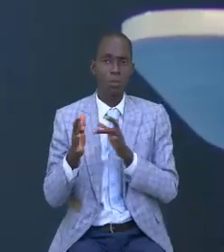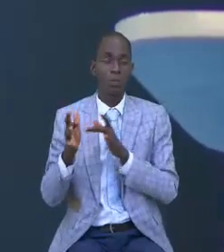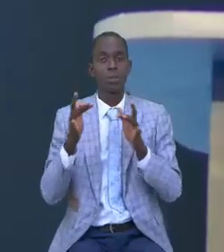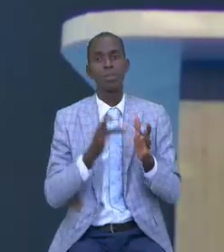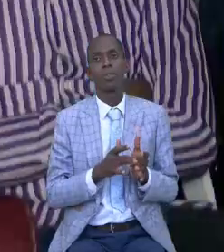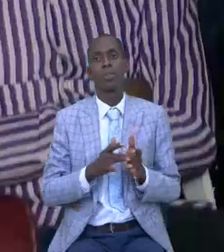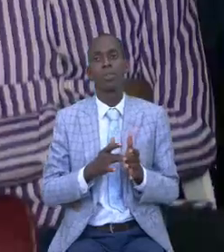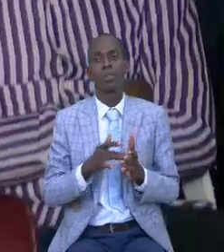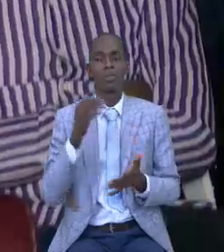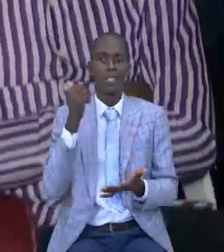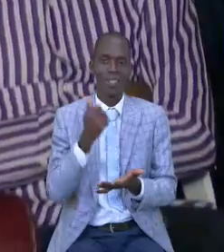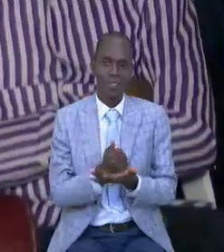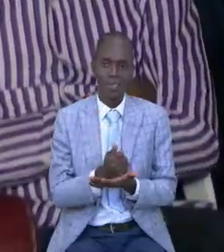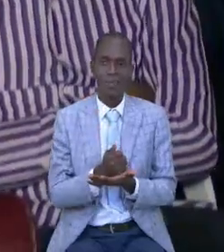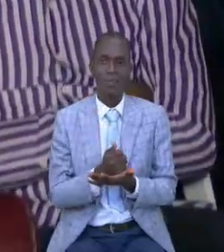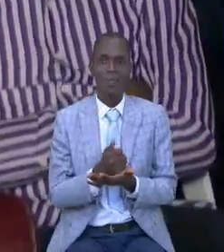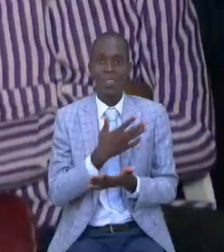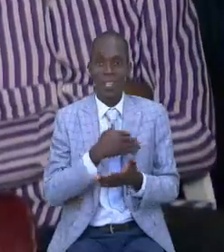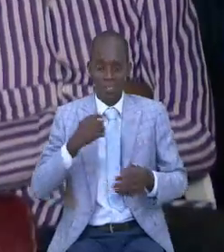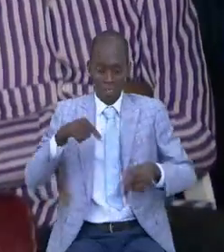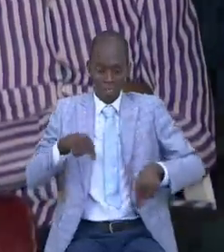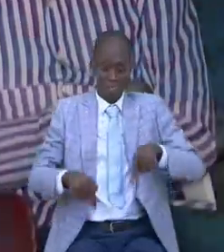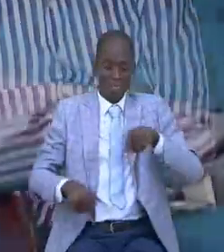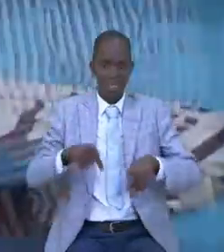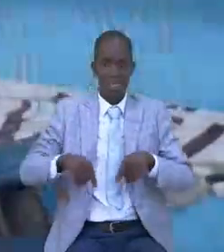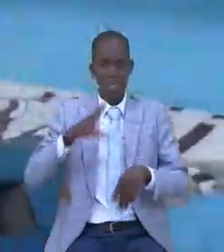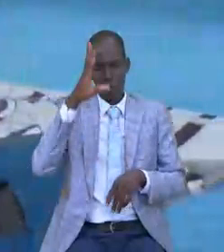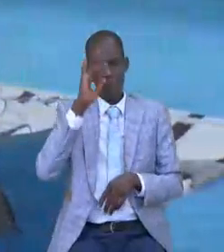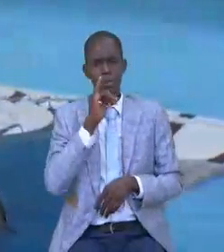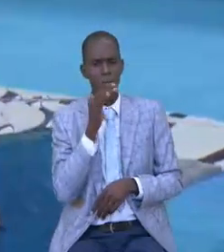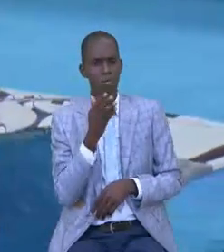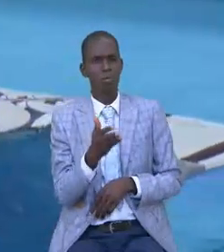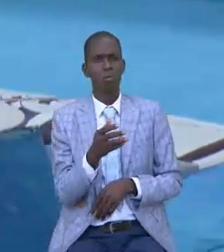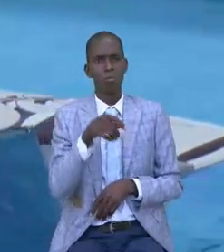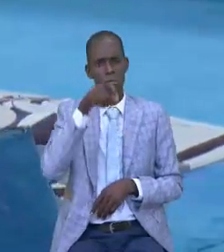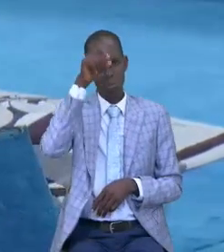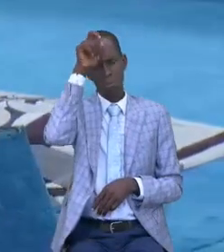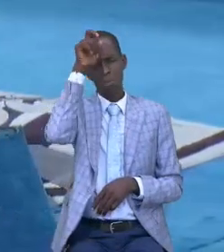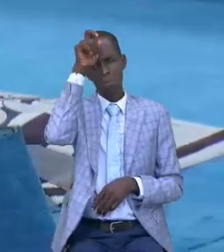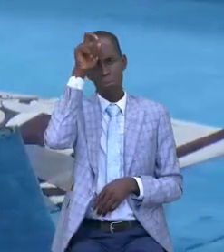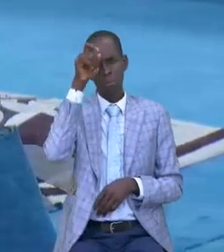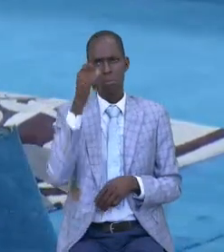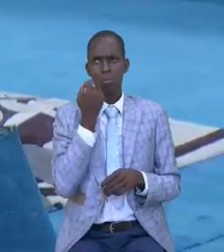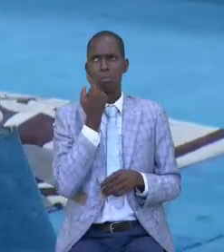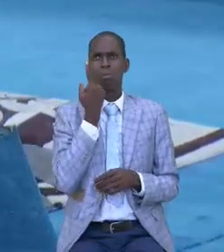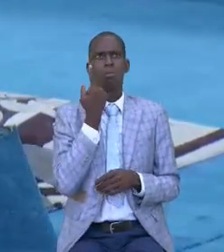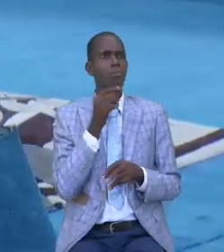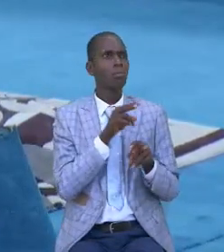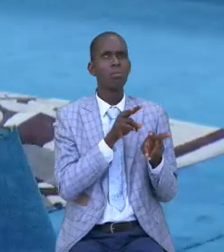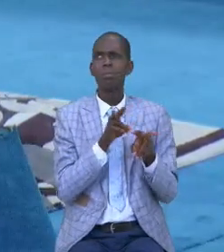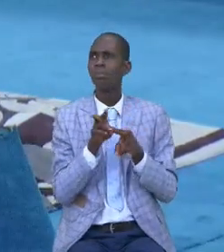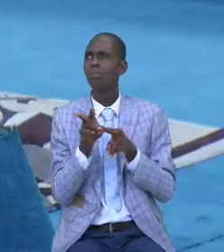Jesus. And the lame man, is there, is looking here and there, is